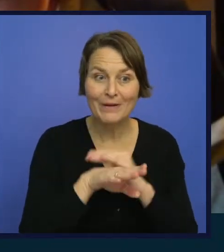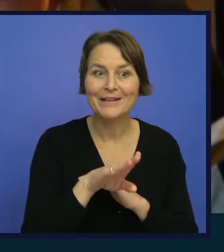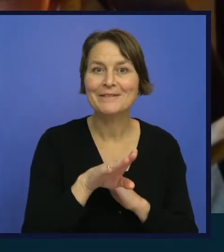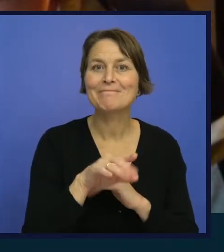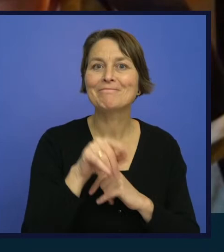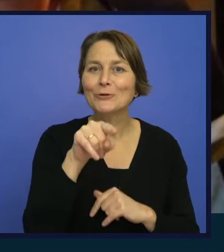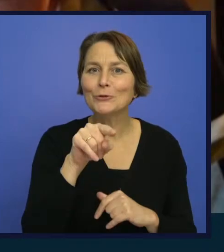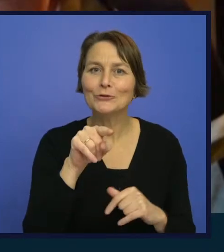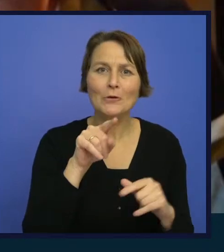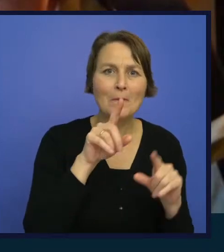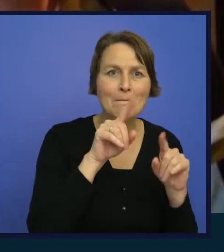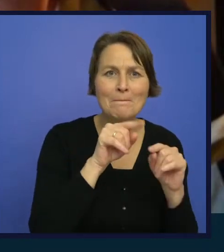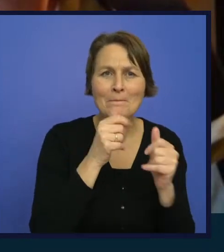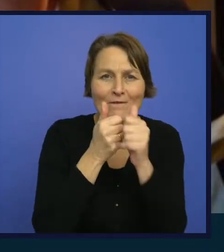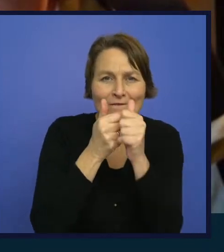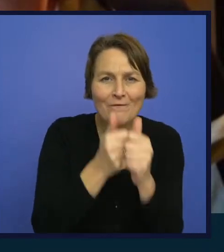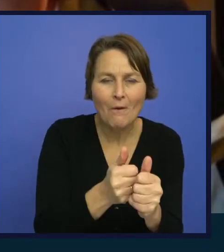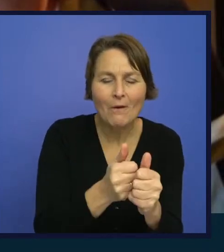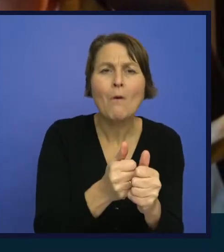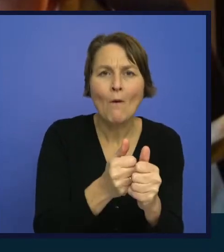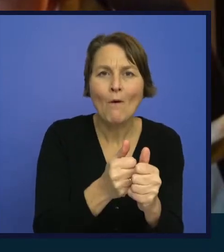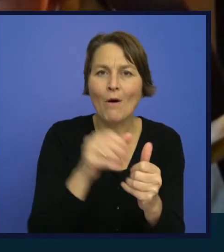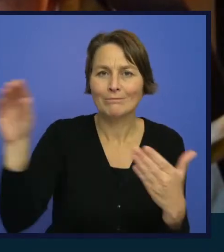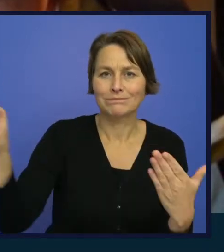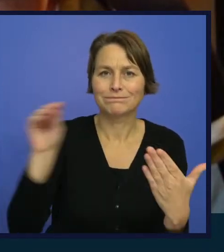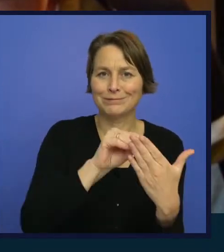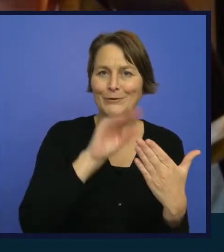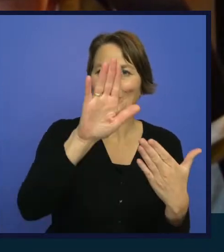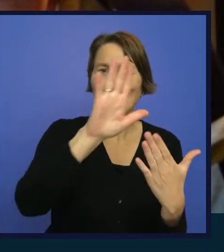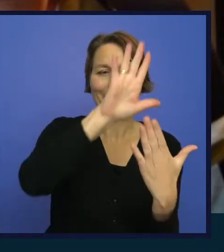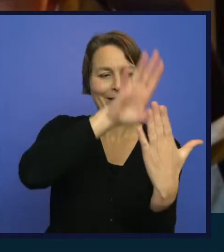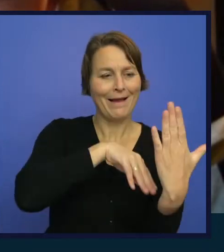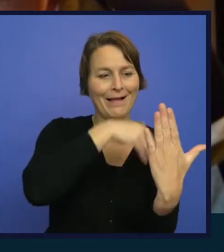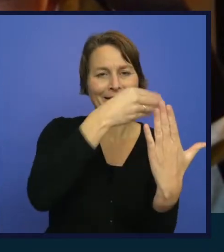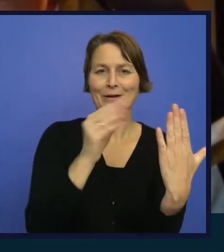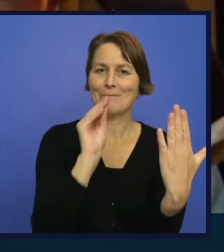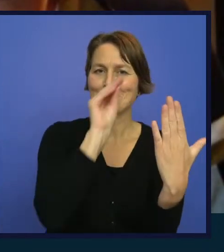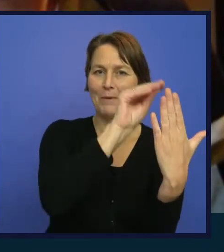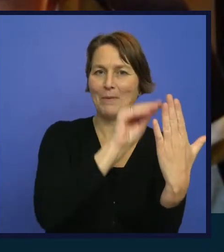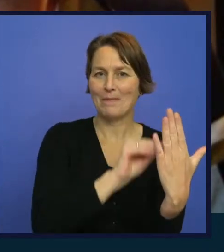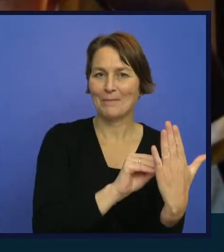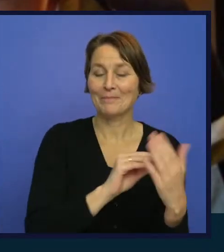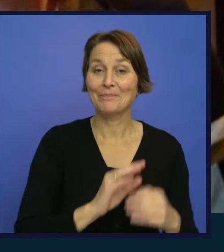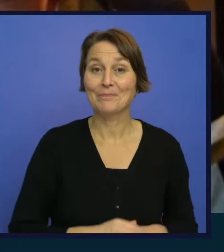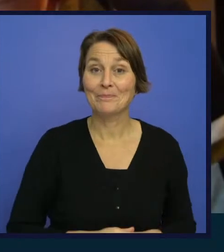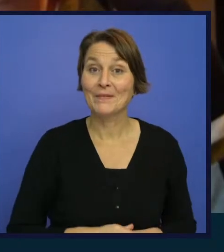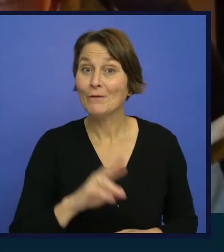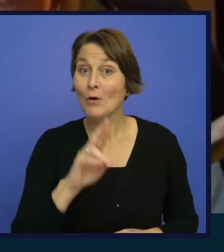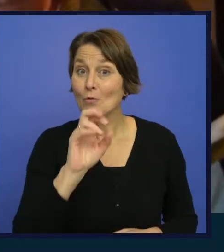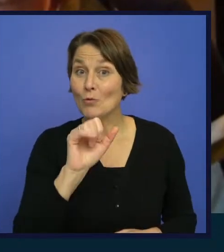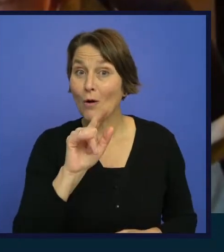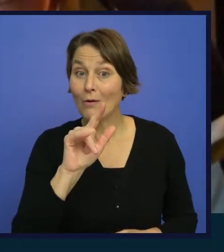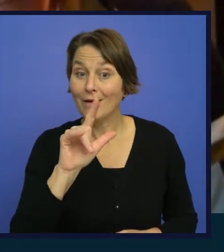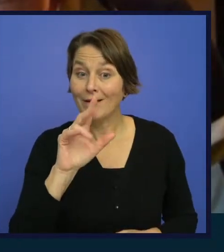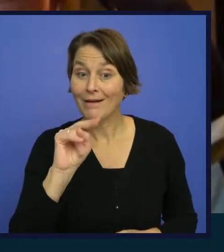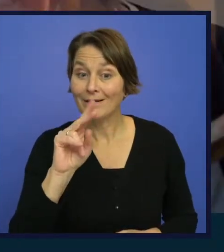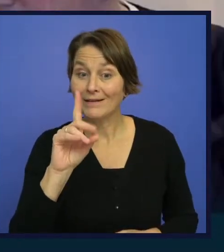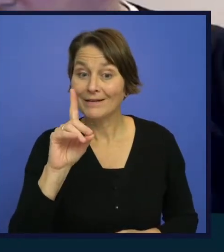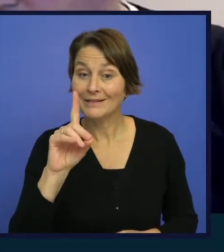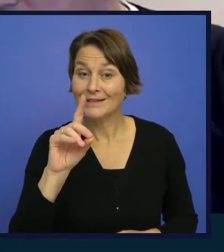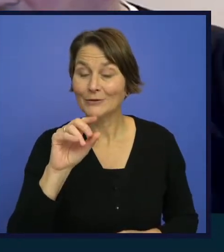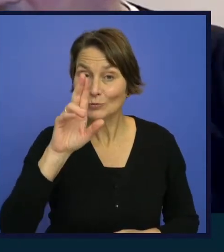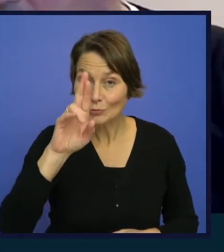then you can add it to your calendar. And if Rowan is ready for us, then. Yes, I